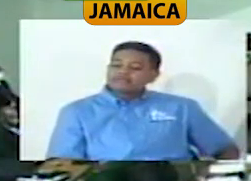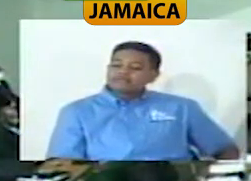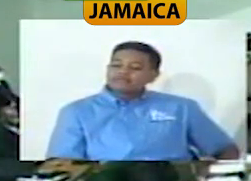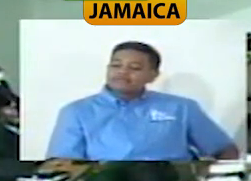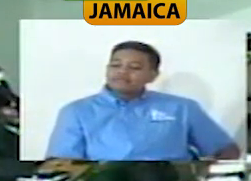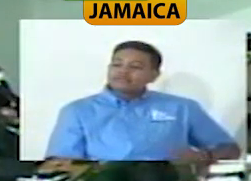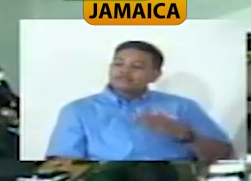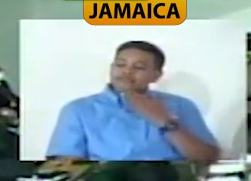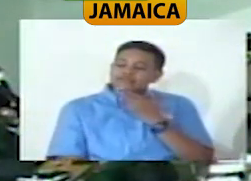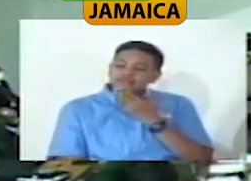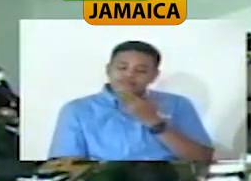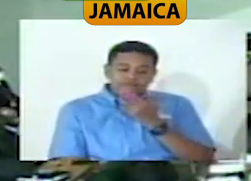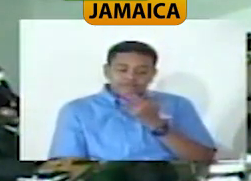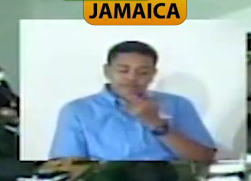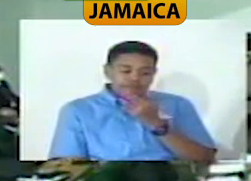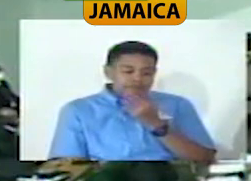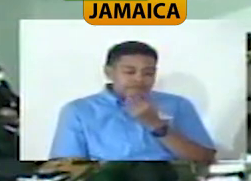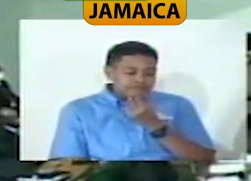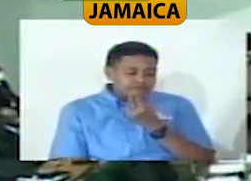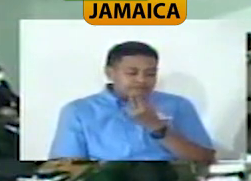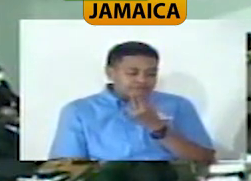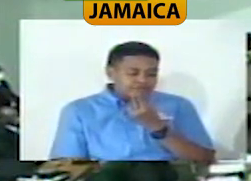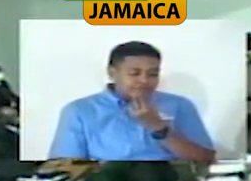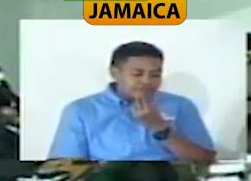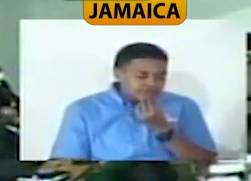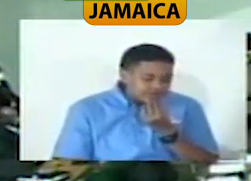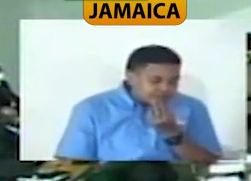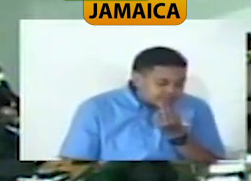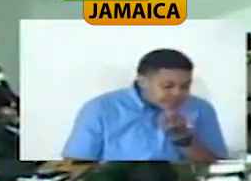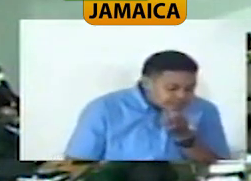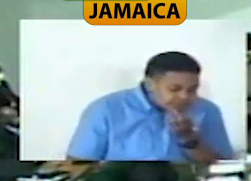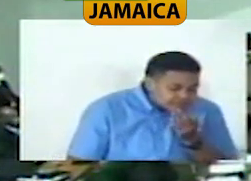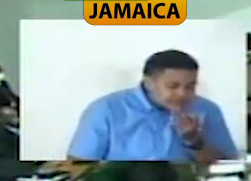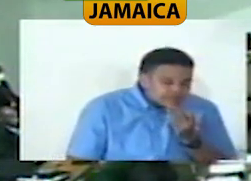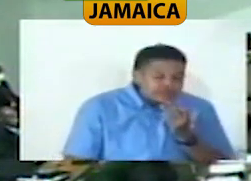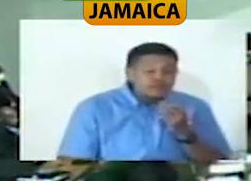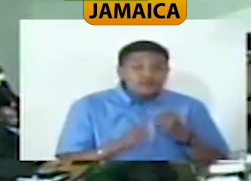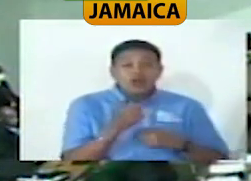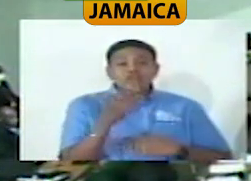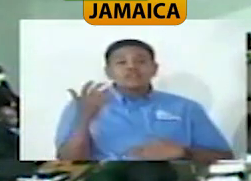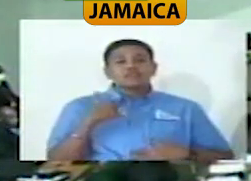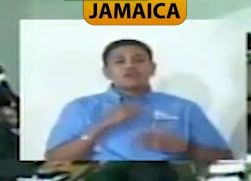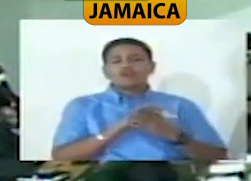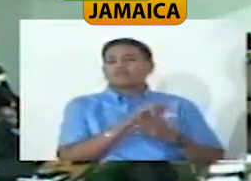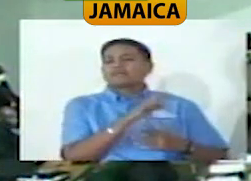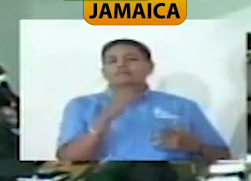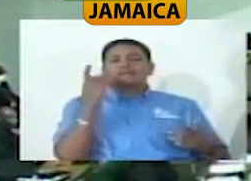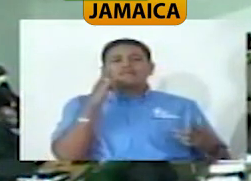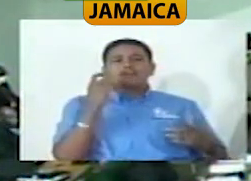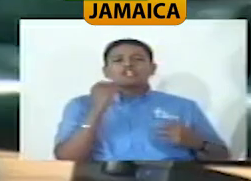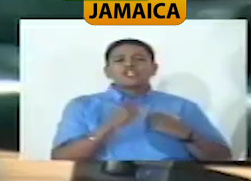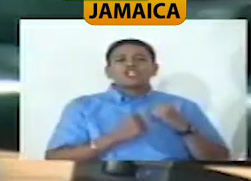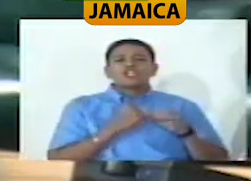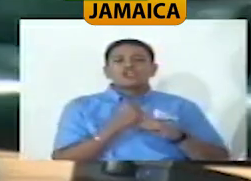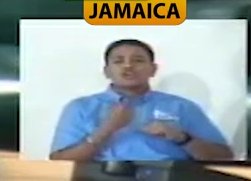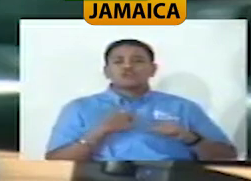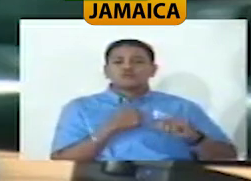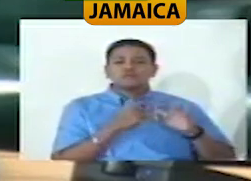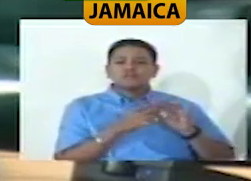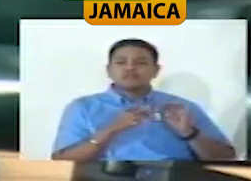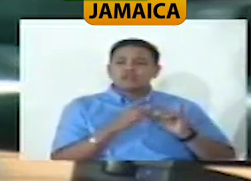The other thing I want to commend her on is that for years, we would have spoken